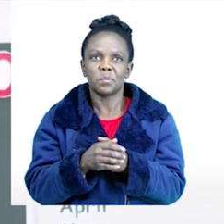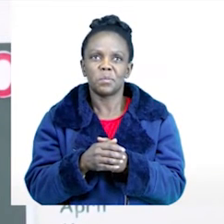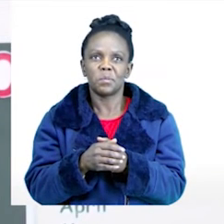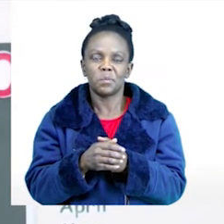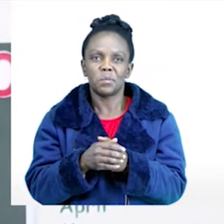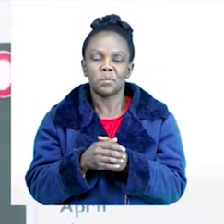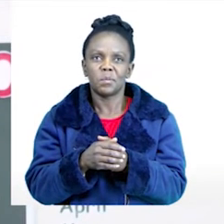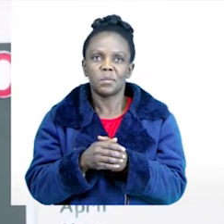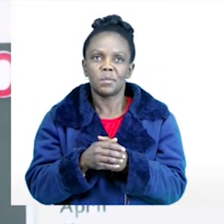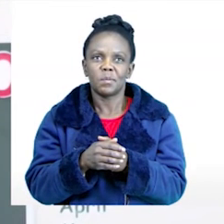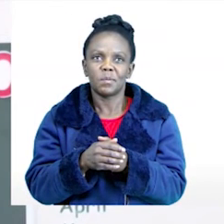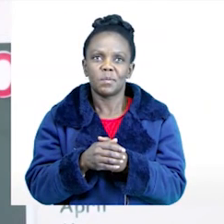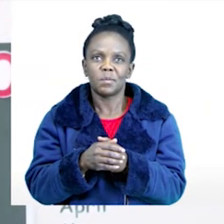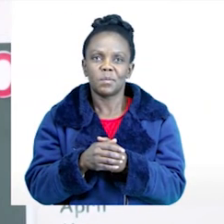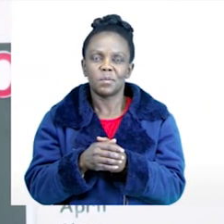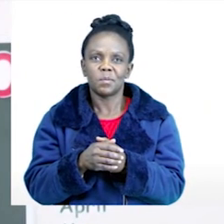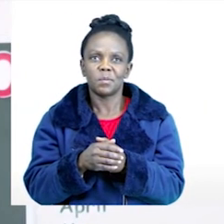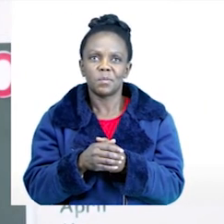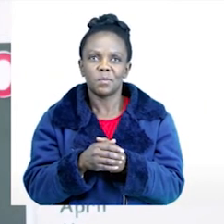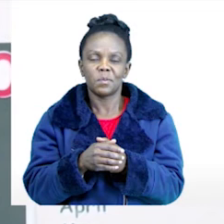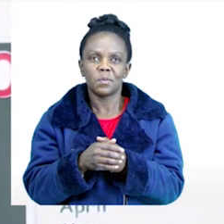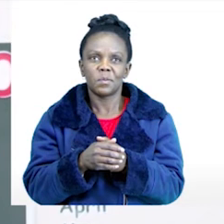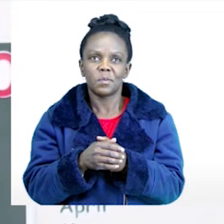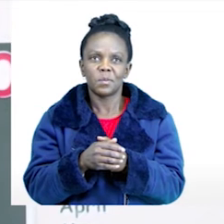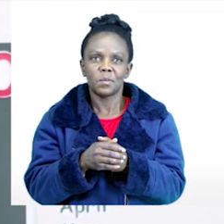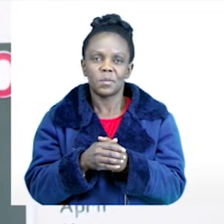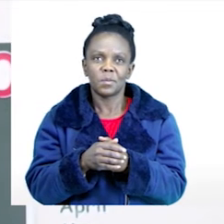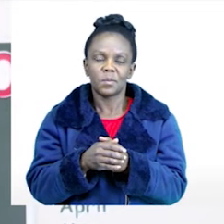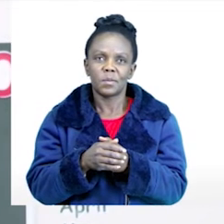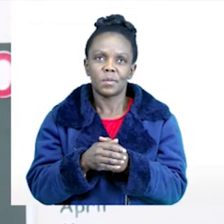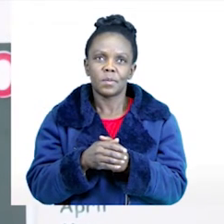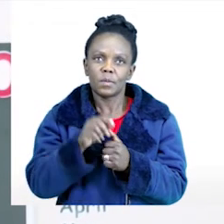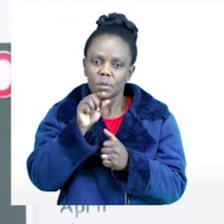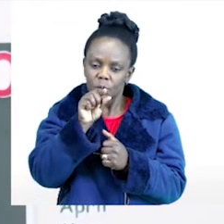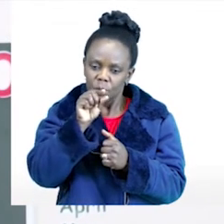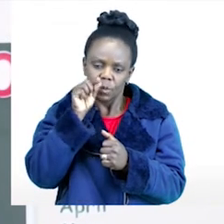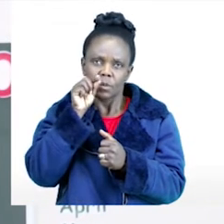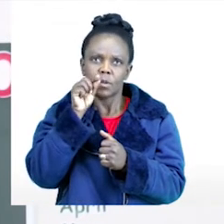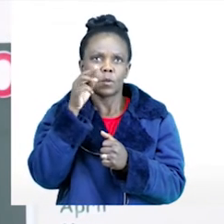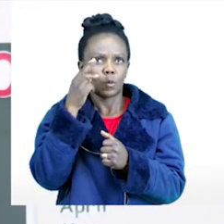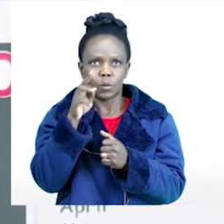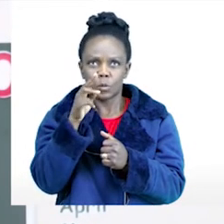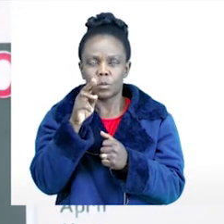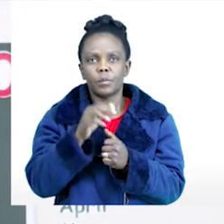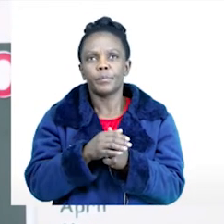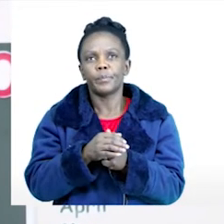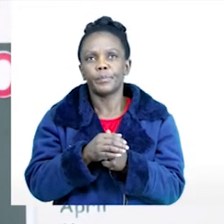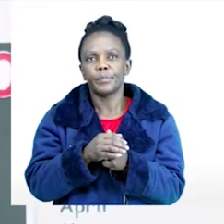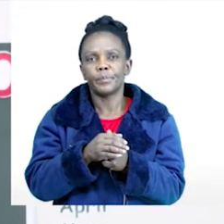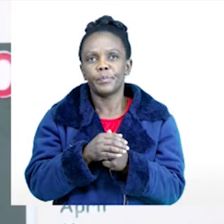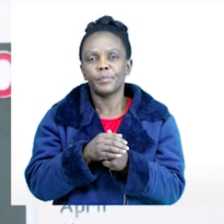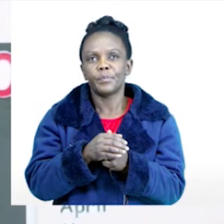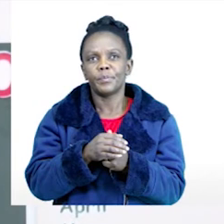pattern. I hope you have finished yours too. So remember, you're not allowed to lift up your pencil. Let's take a look at the next